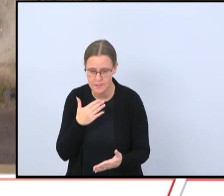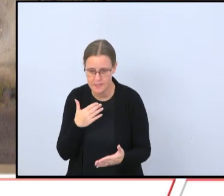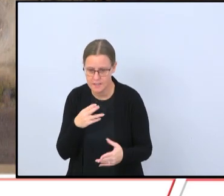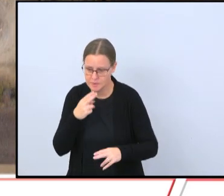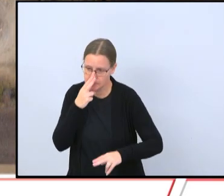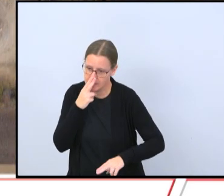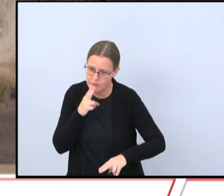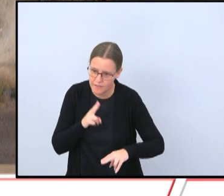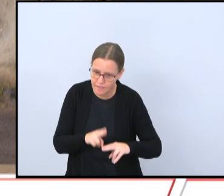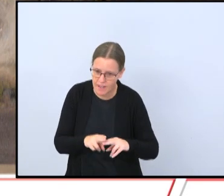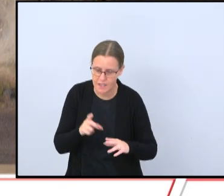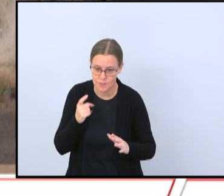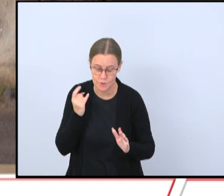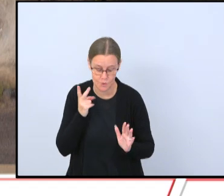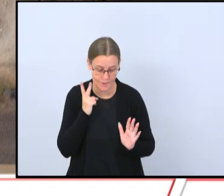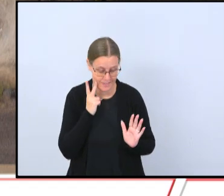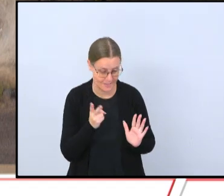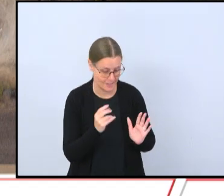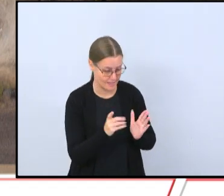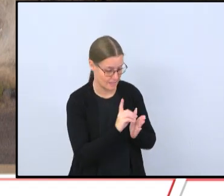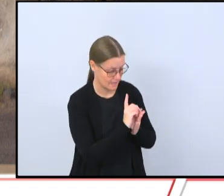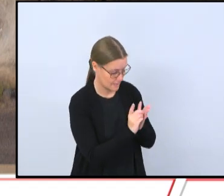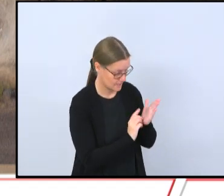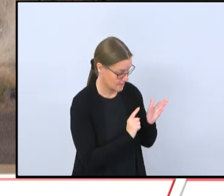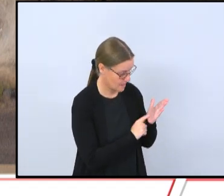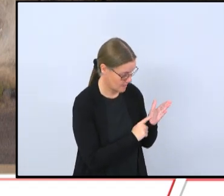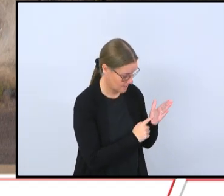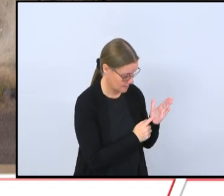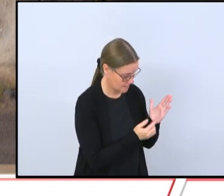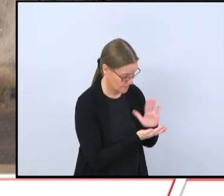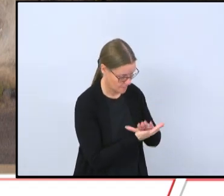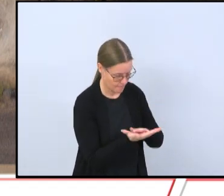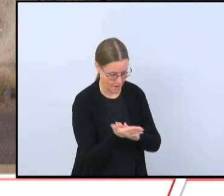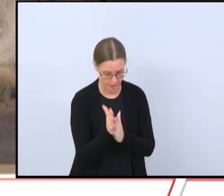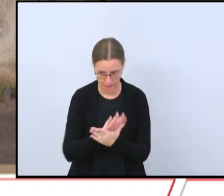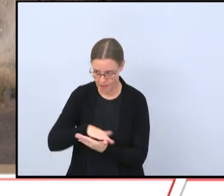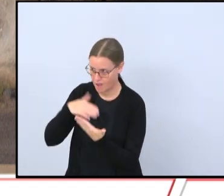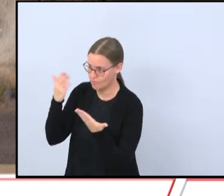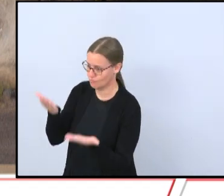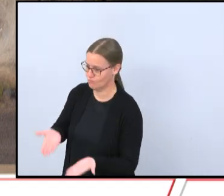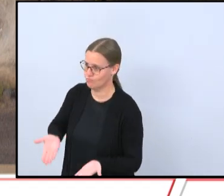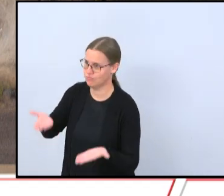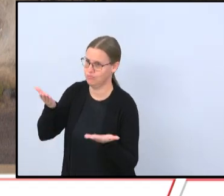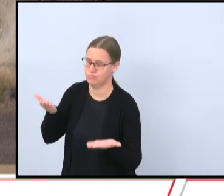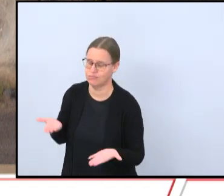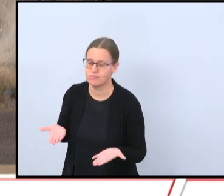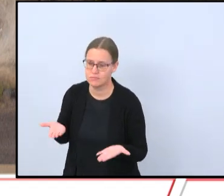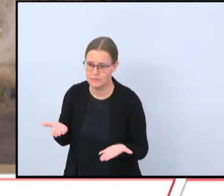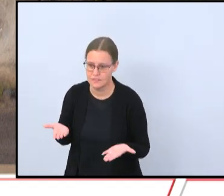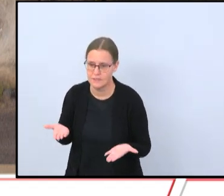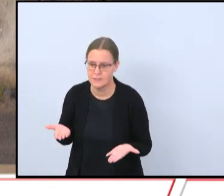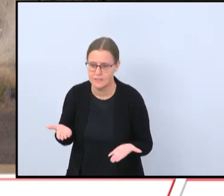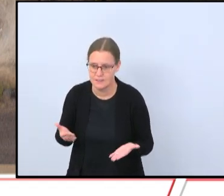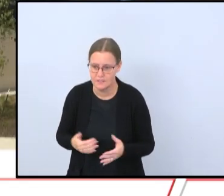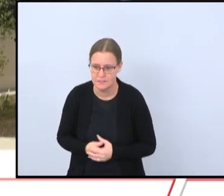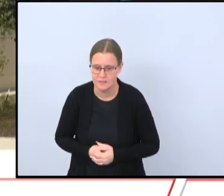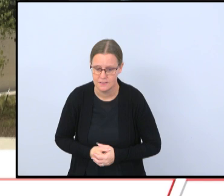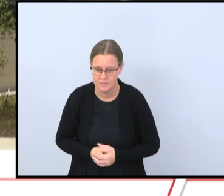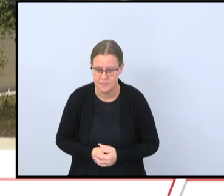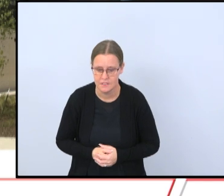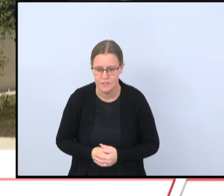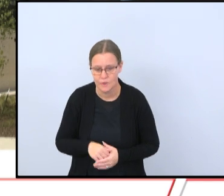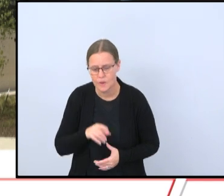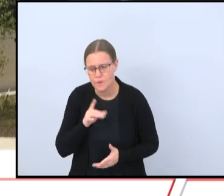design come to fruition in this new building that we're really almost about through with. So we wanted to